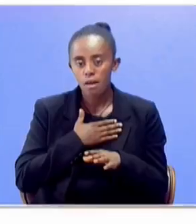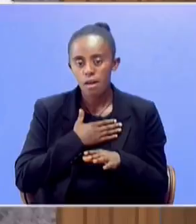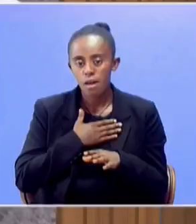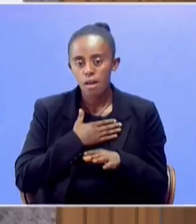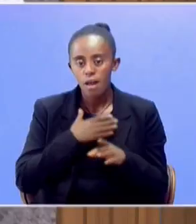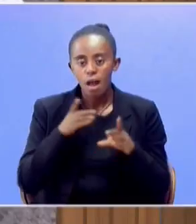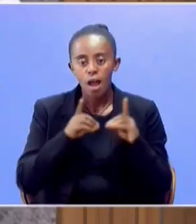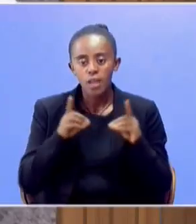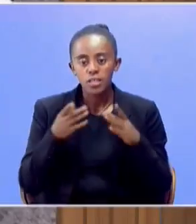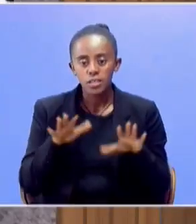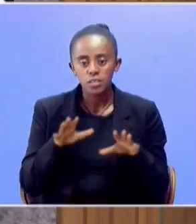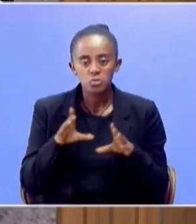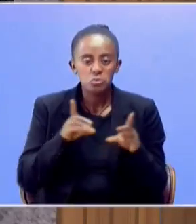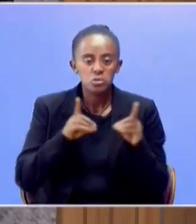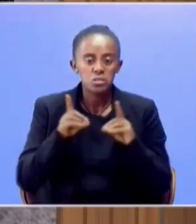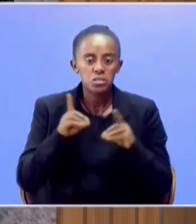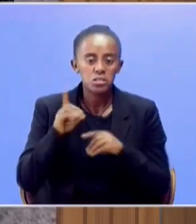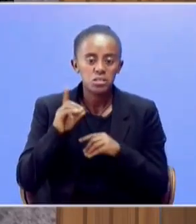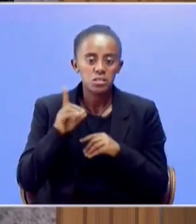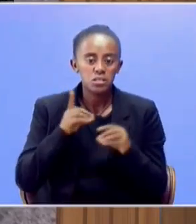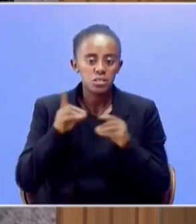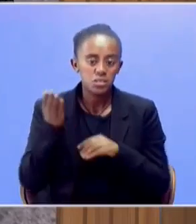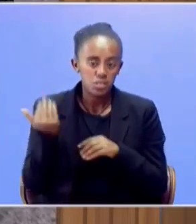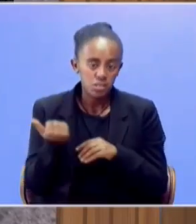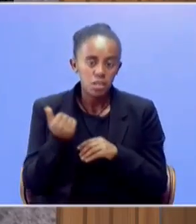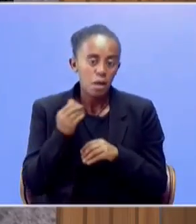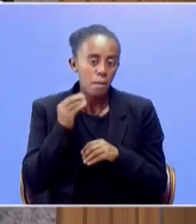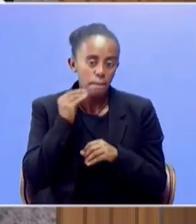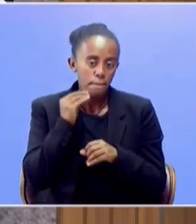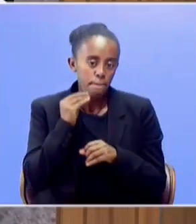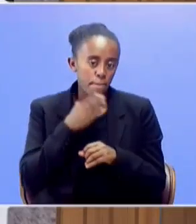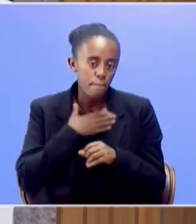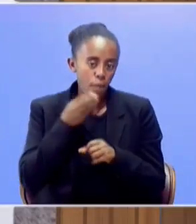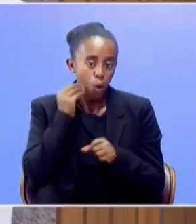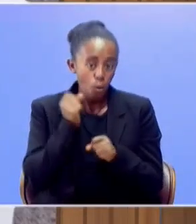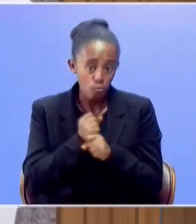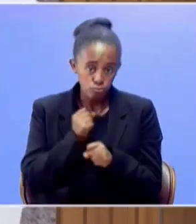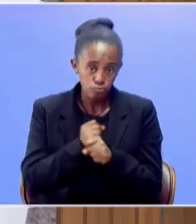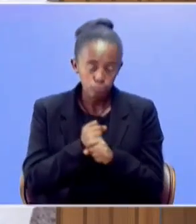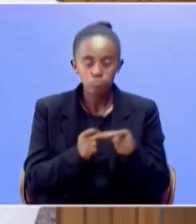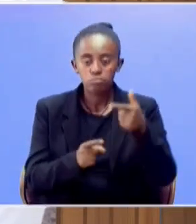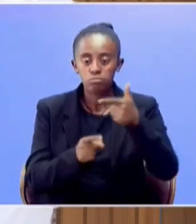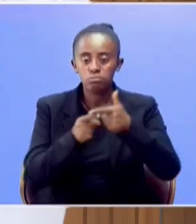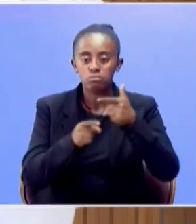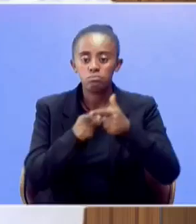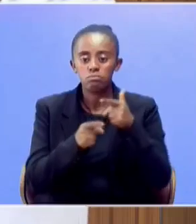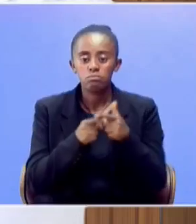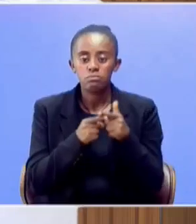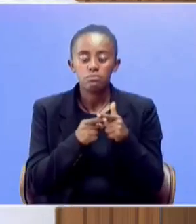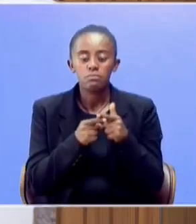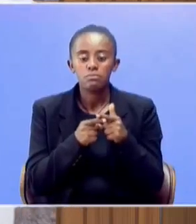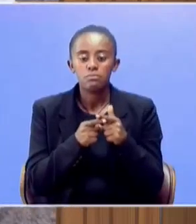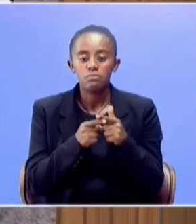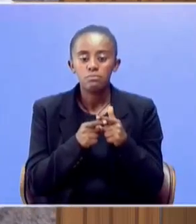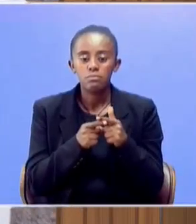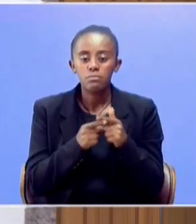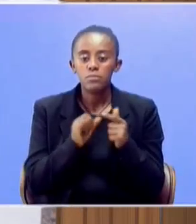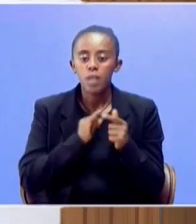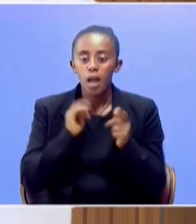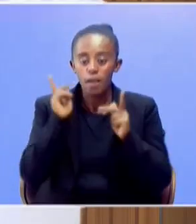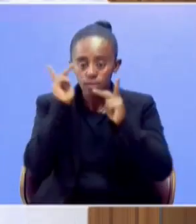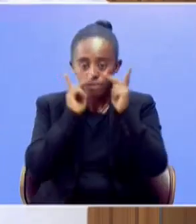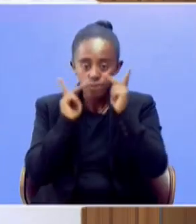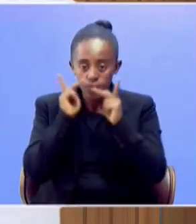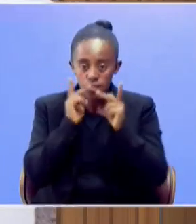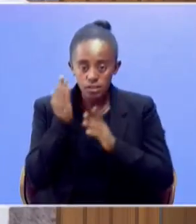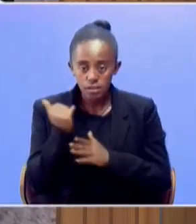my homework. Yes? The second one, I visited